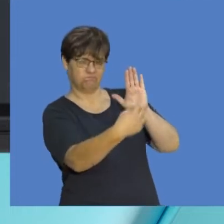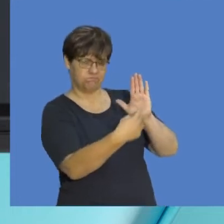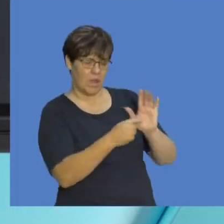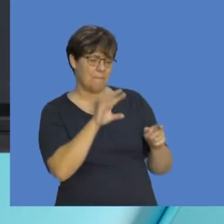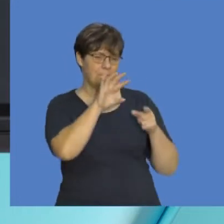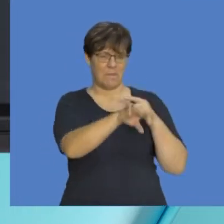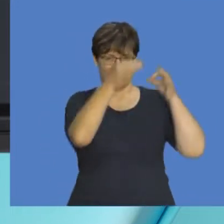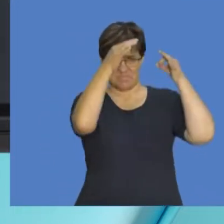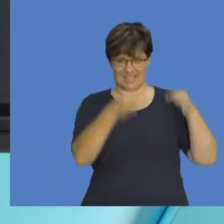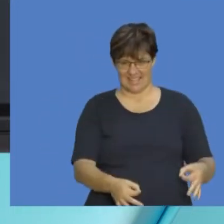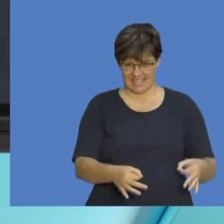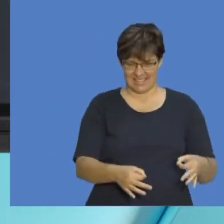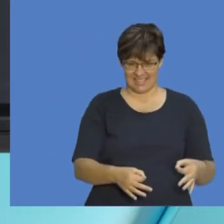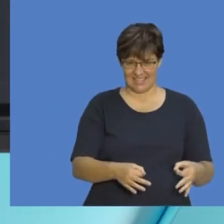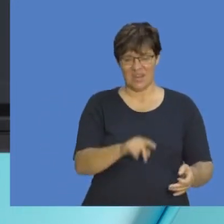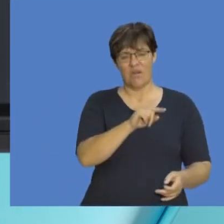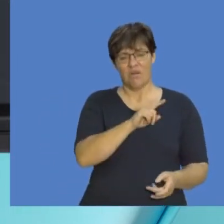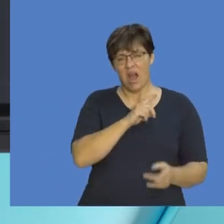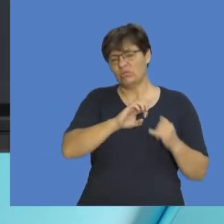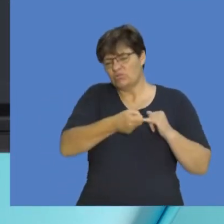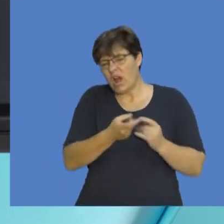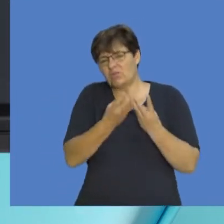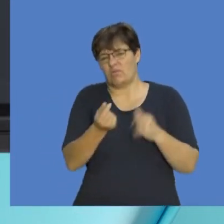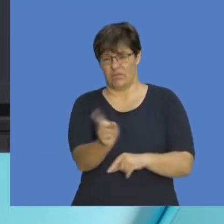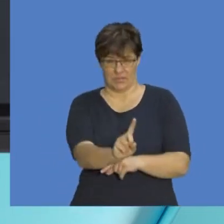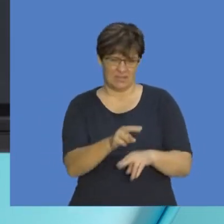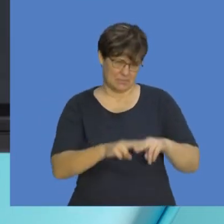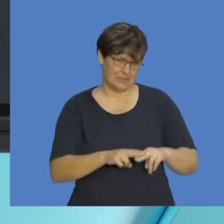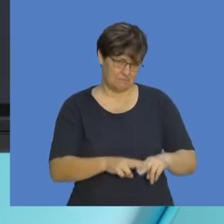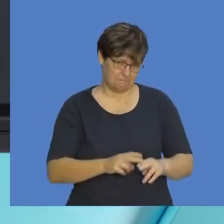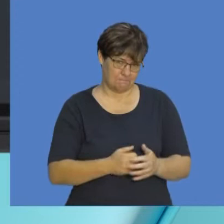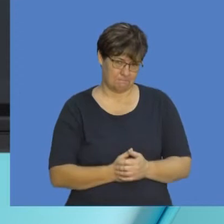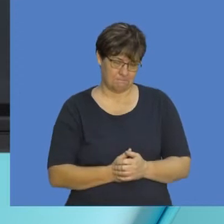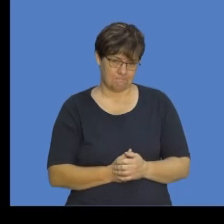arrive at some conclusion, depending what are you trying to solve.